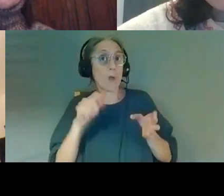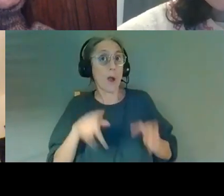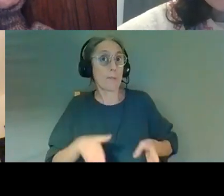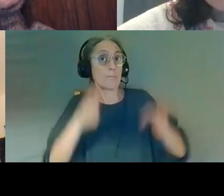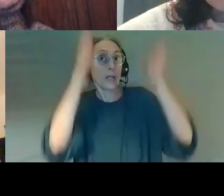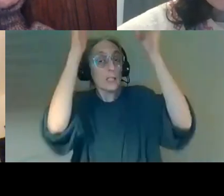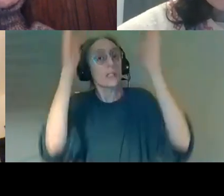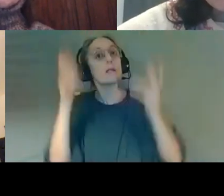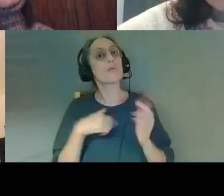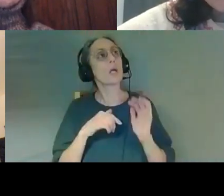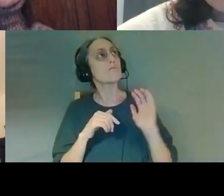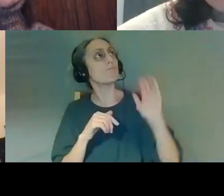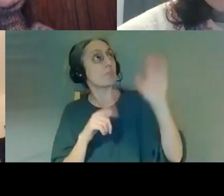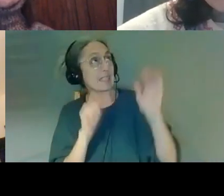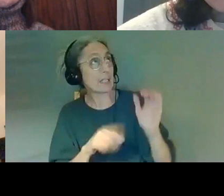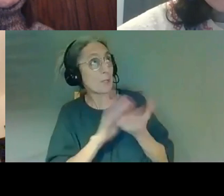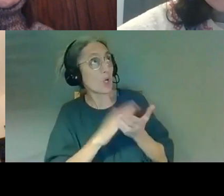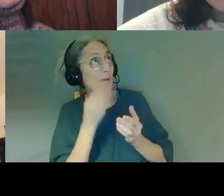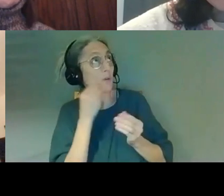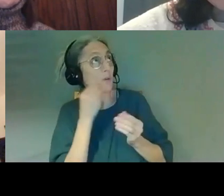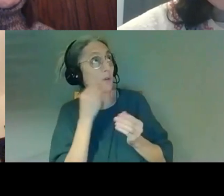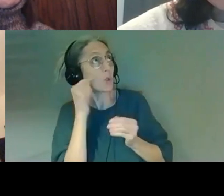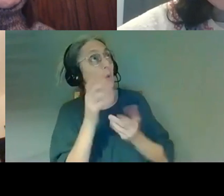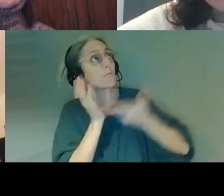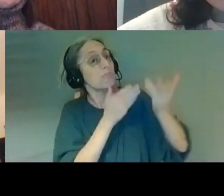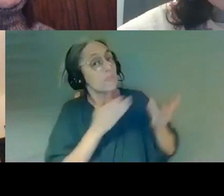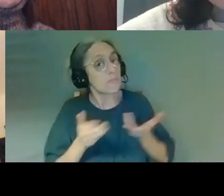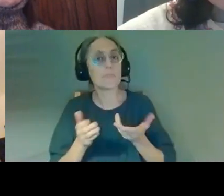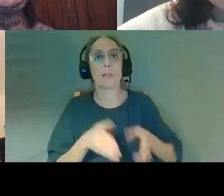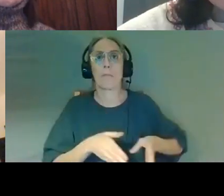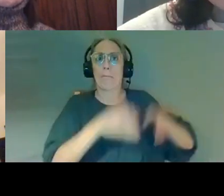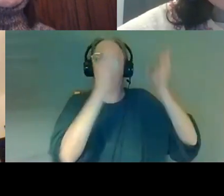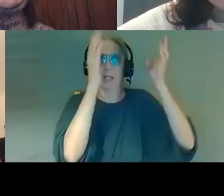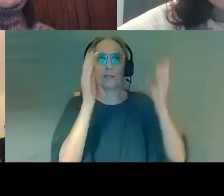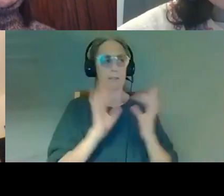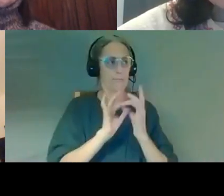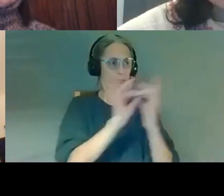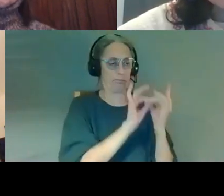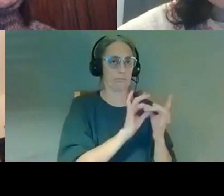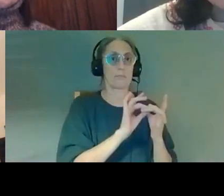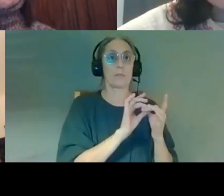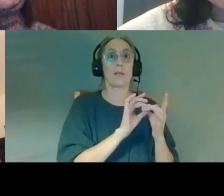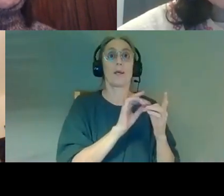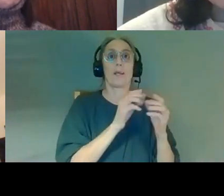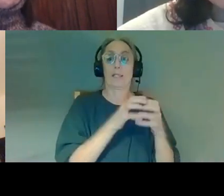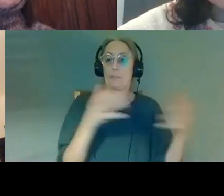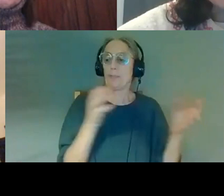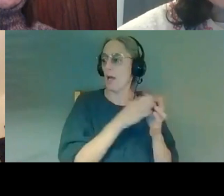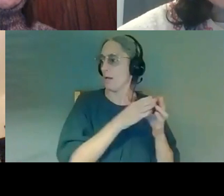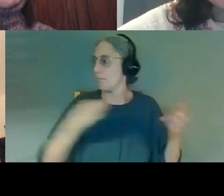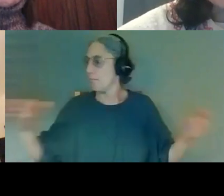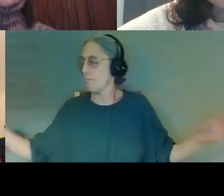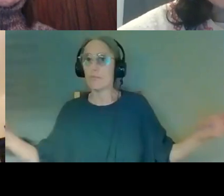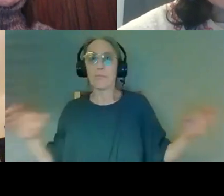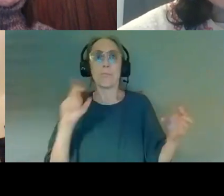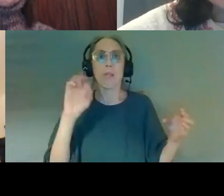them a meal if they need it. Then from your building, start with your block, and then your whole street, and then expand from there. And